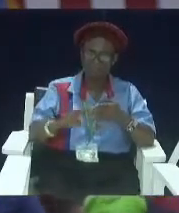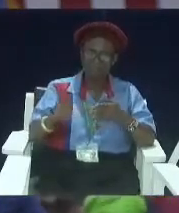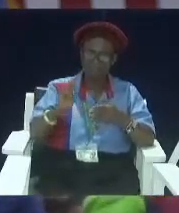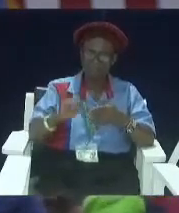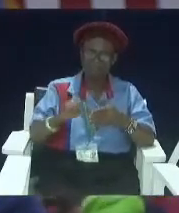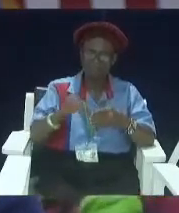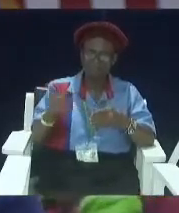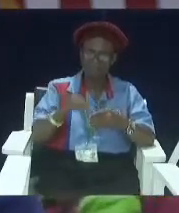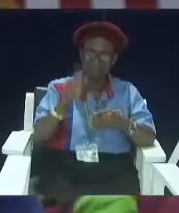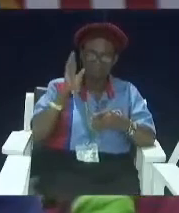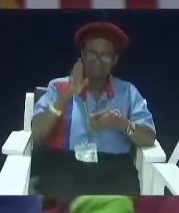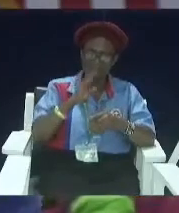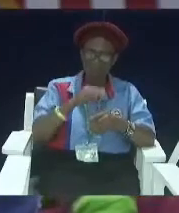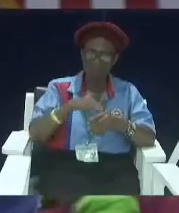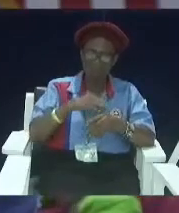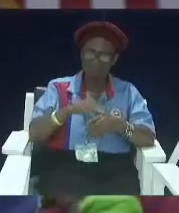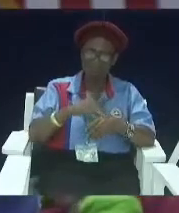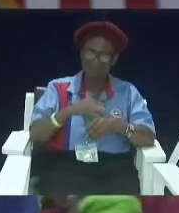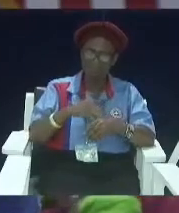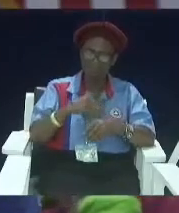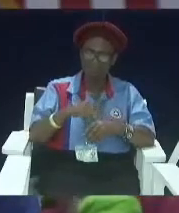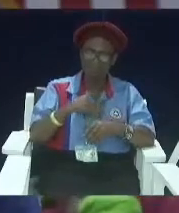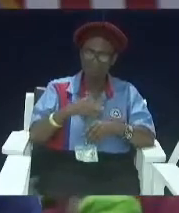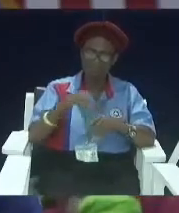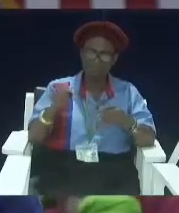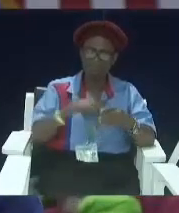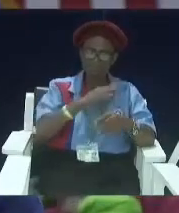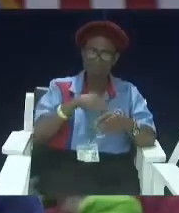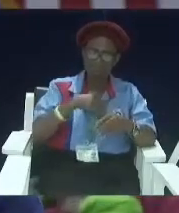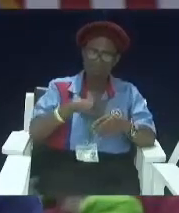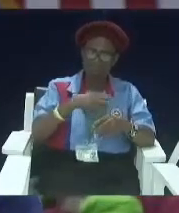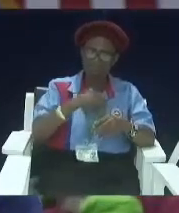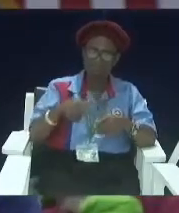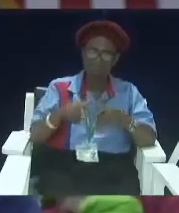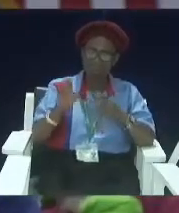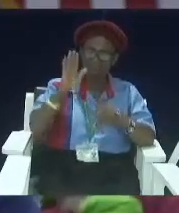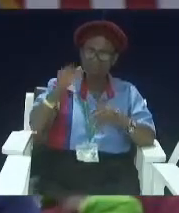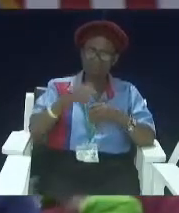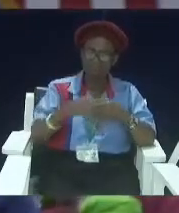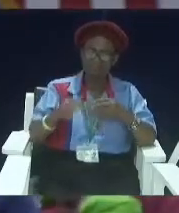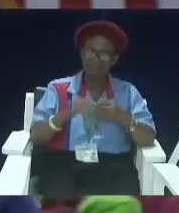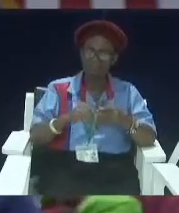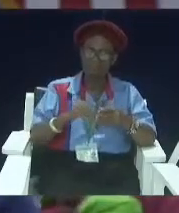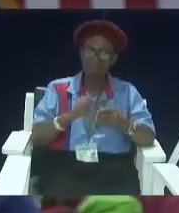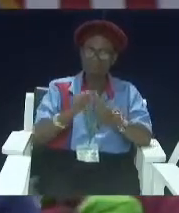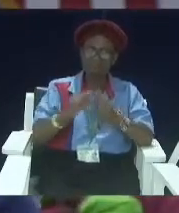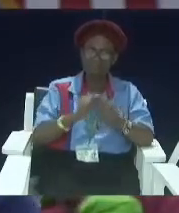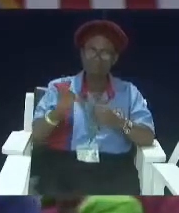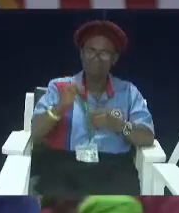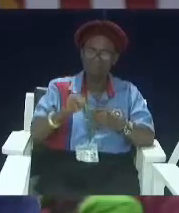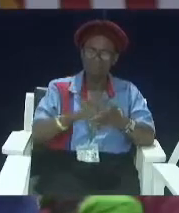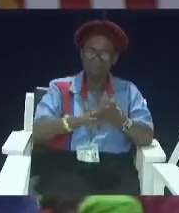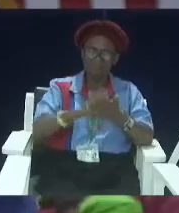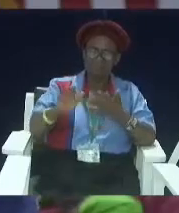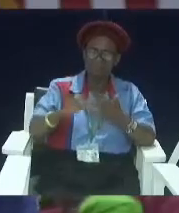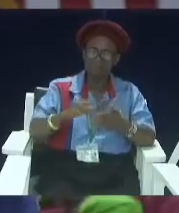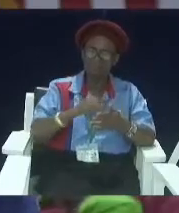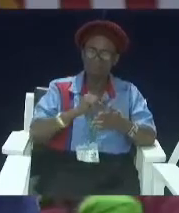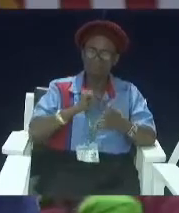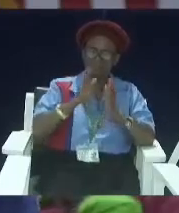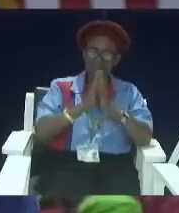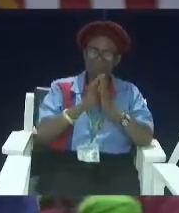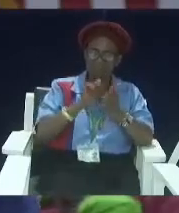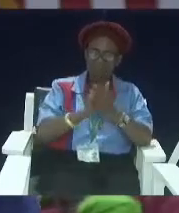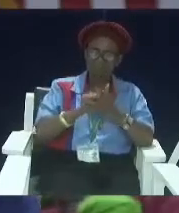save their souls. And let your blood wash them clean. And I pray, Lord, that they will now become members